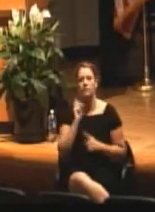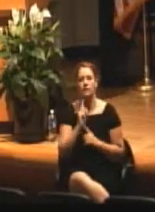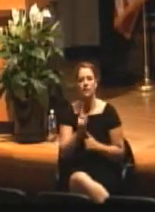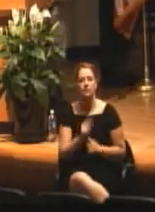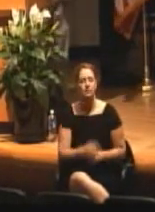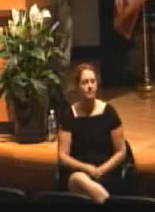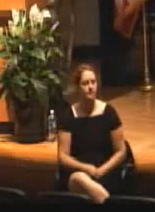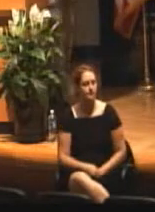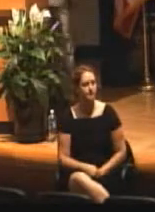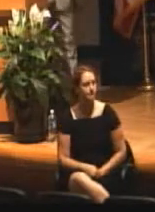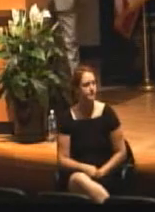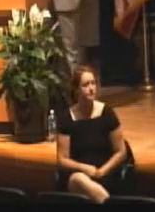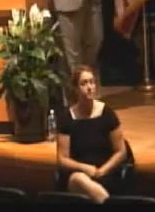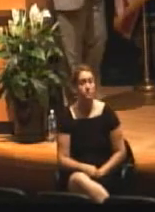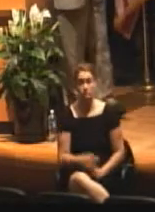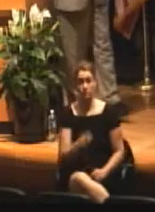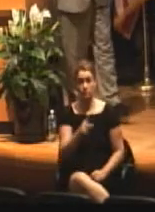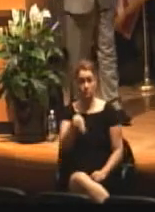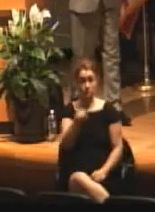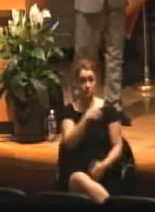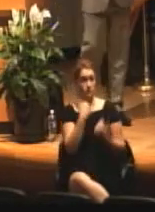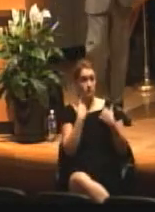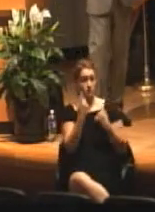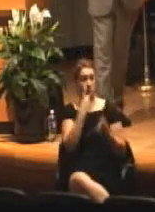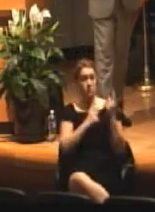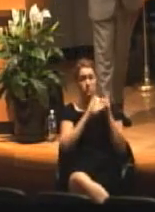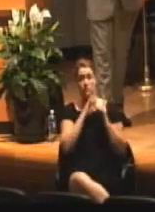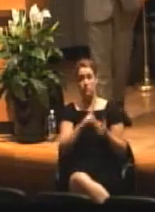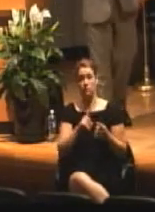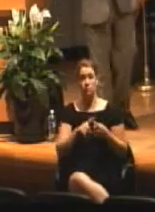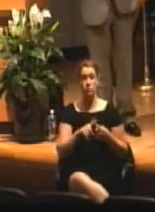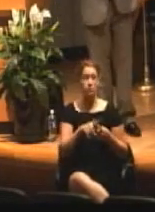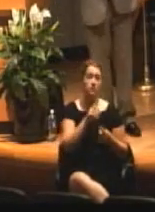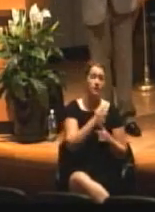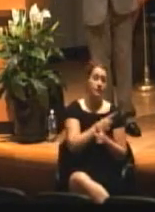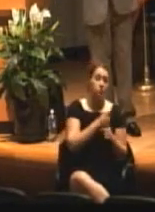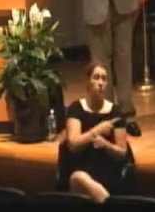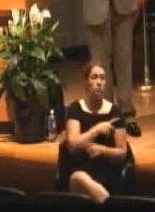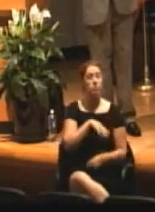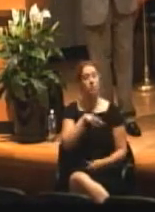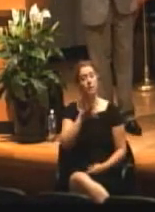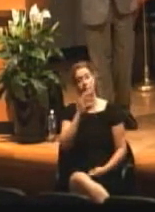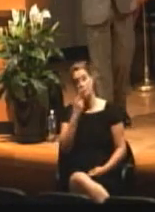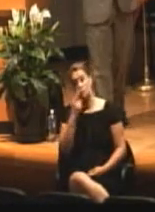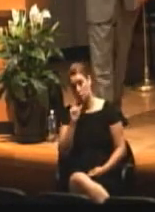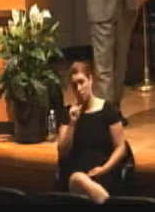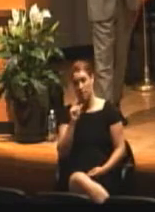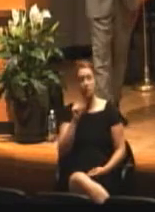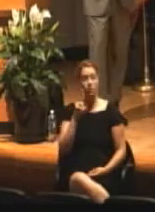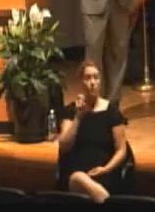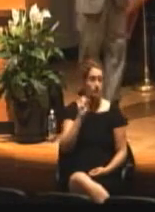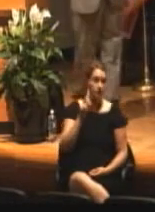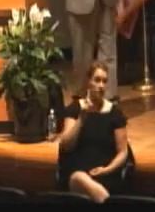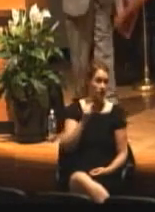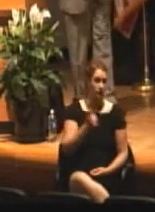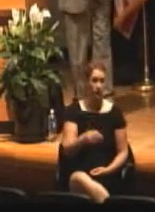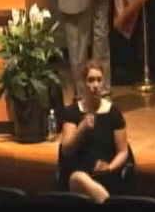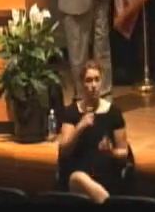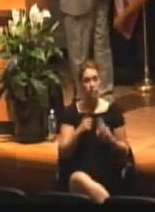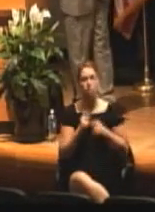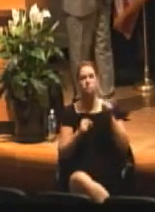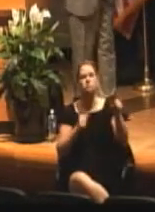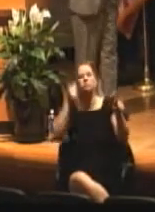before we go into that. Unless people have questions about conventional or FHA or how they work or any specifics on any of those, I'm happy to go over that.